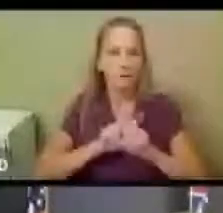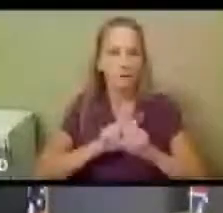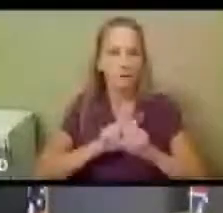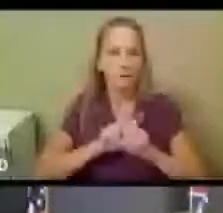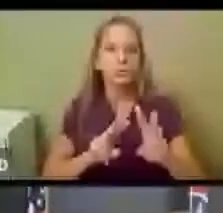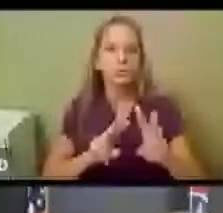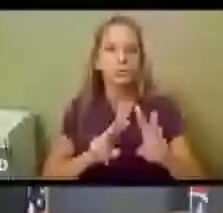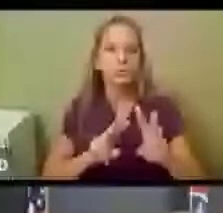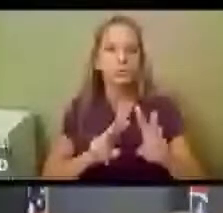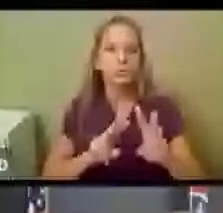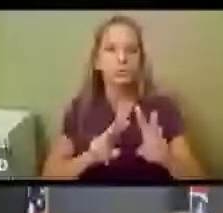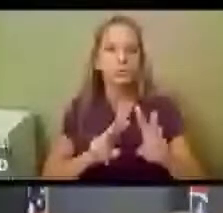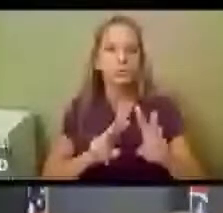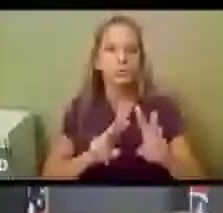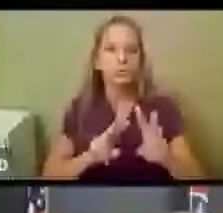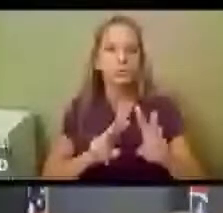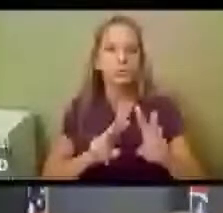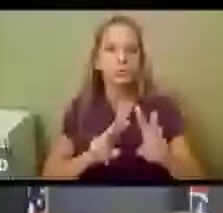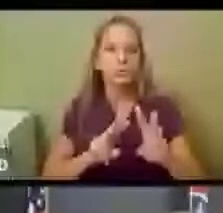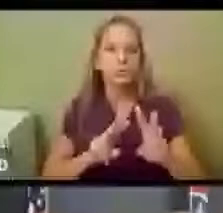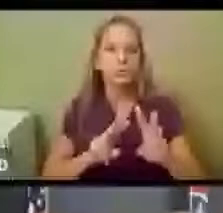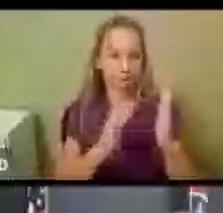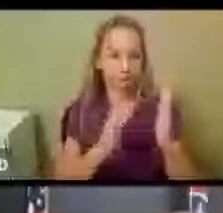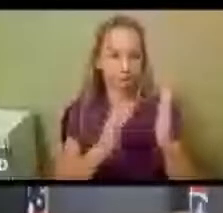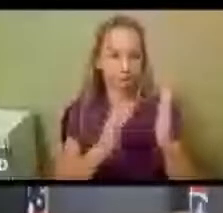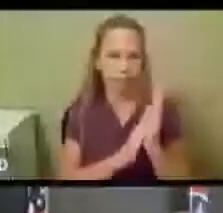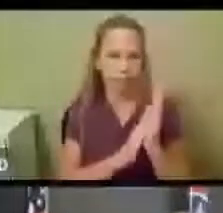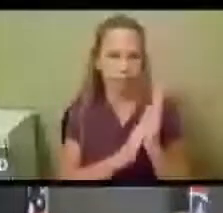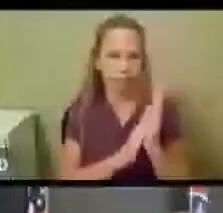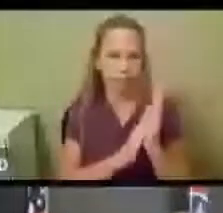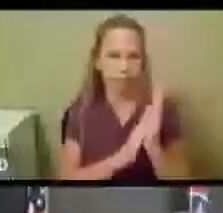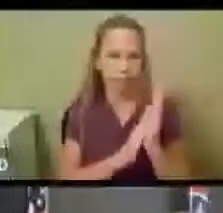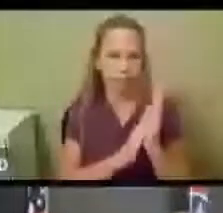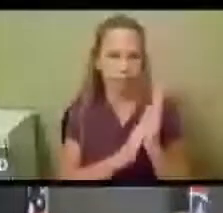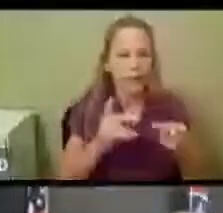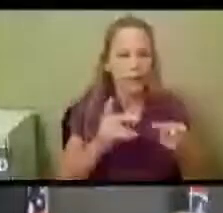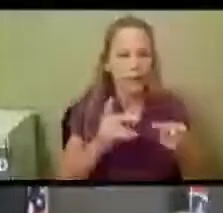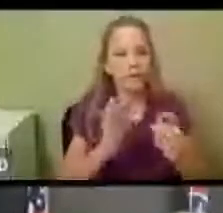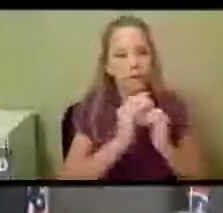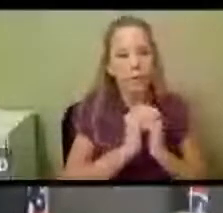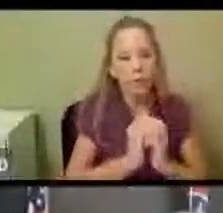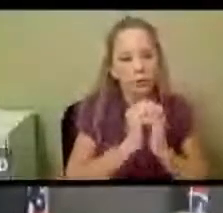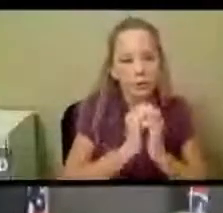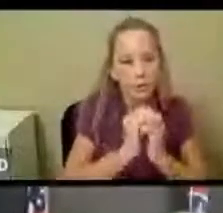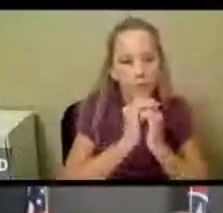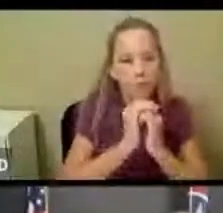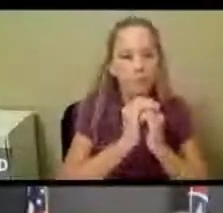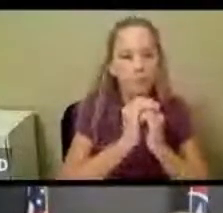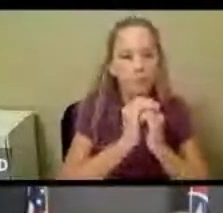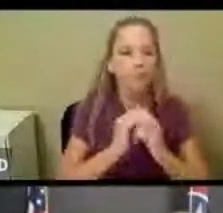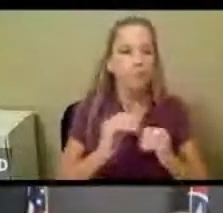under 6B. Places of worship, weddings,